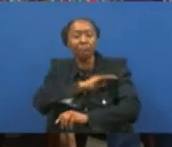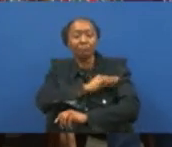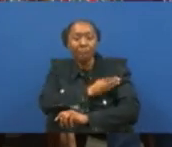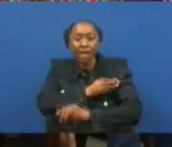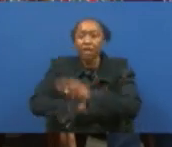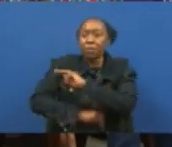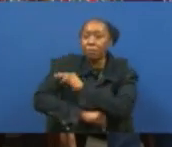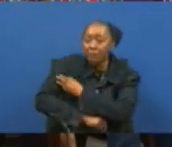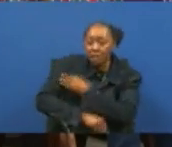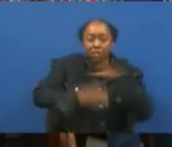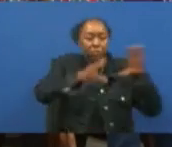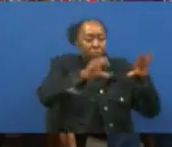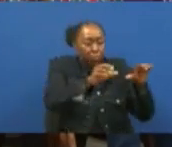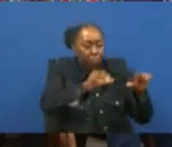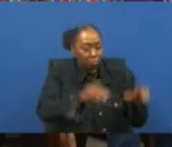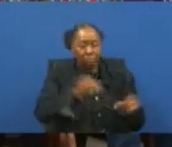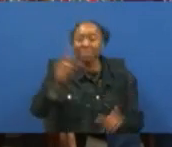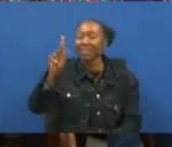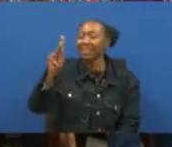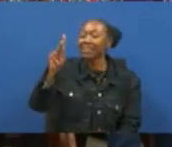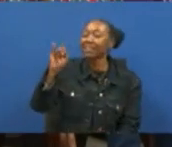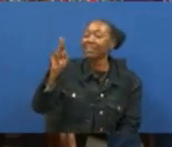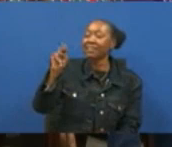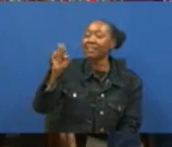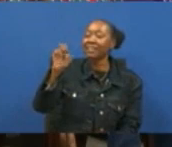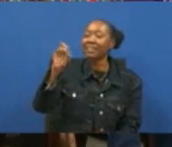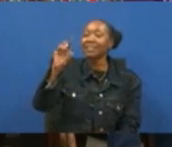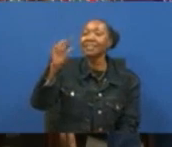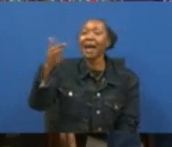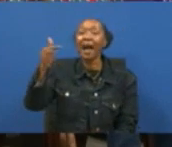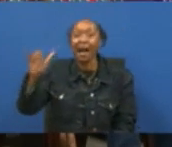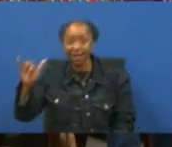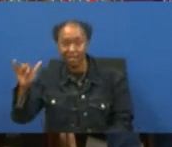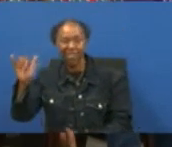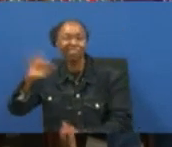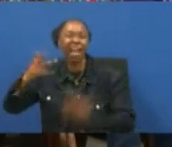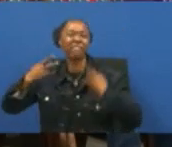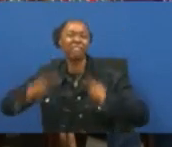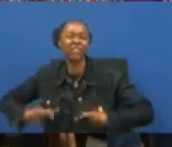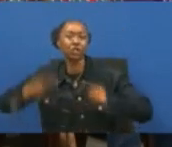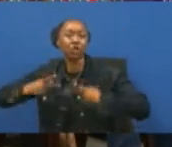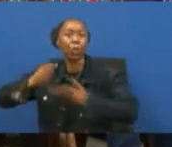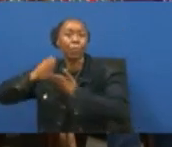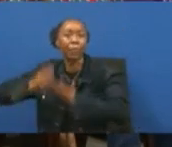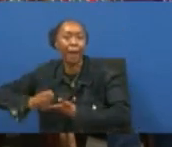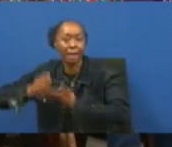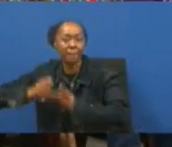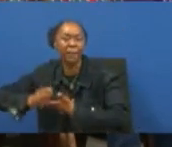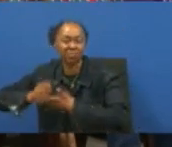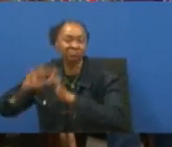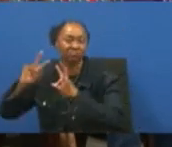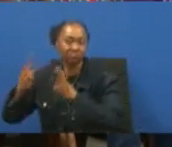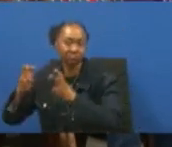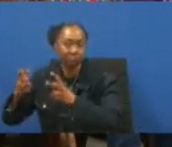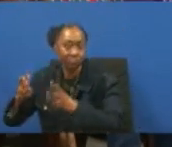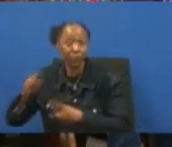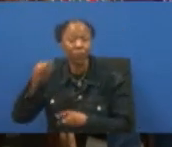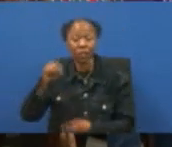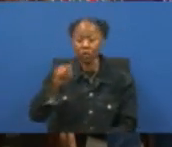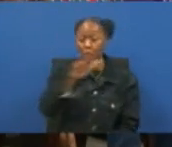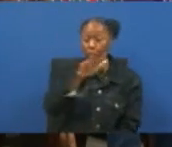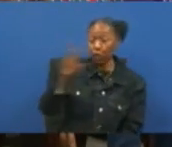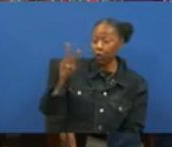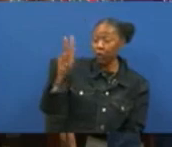students. And during each academic year, approximately 30 LSU